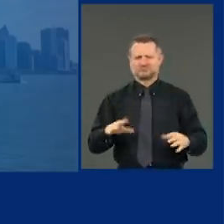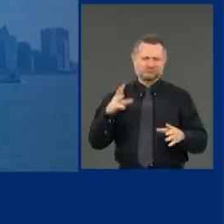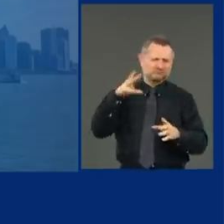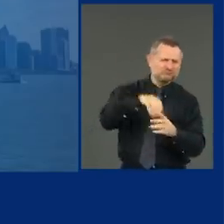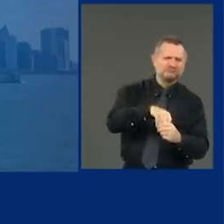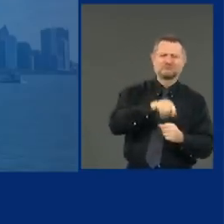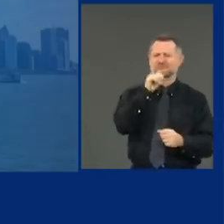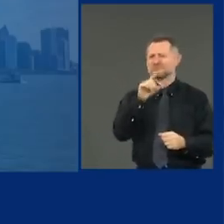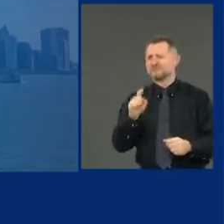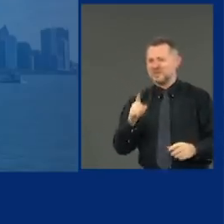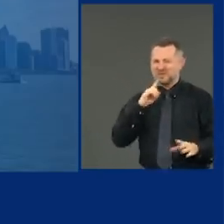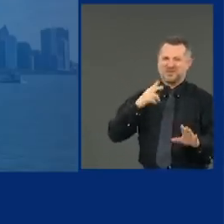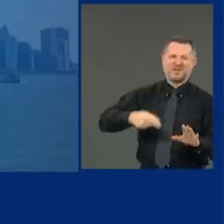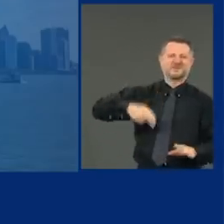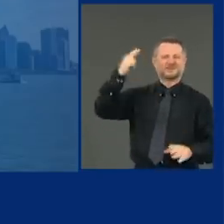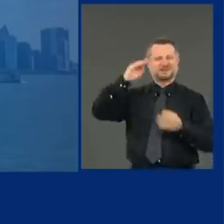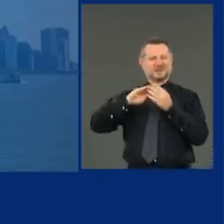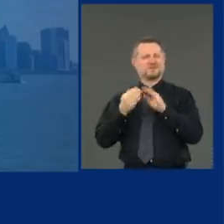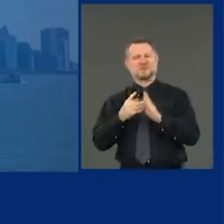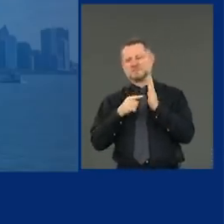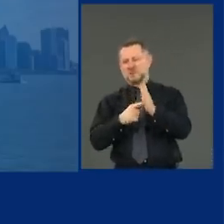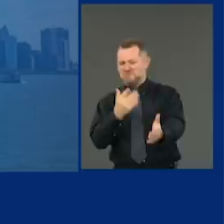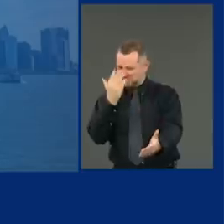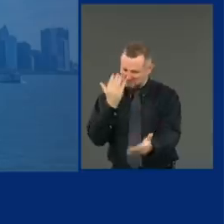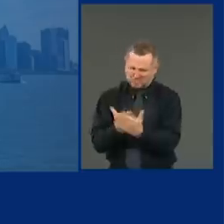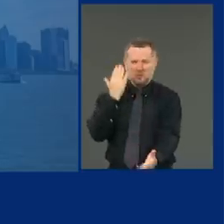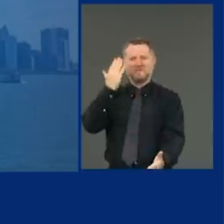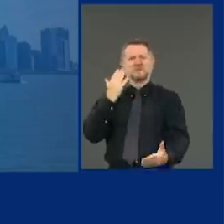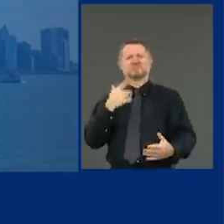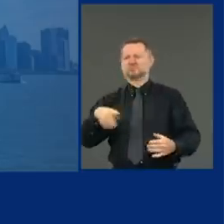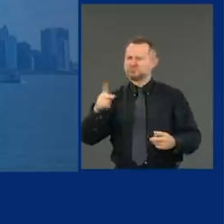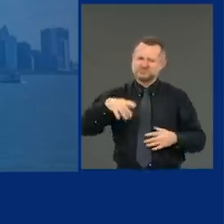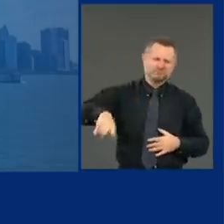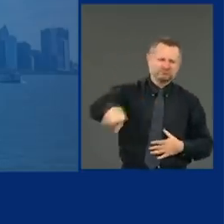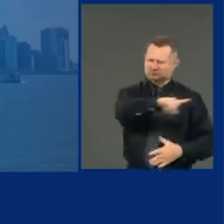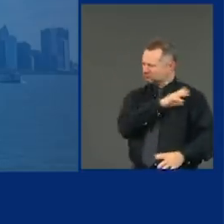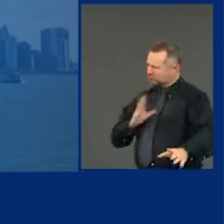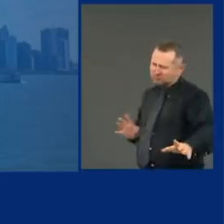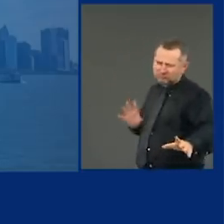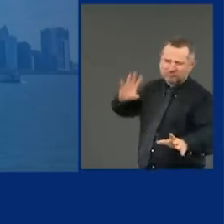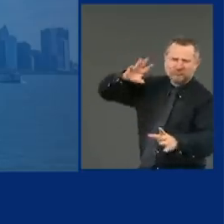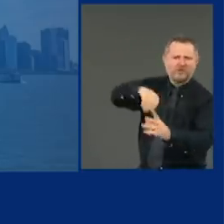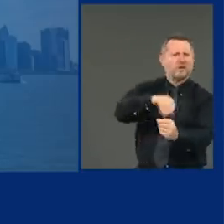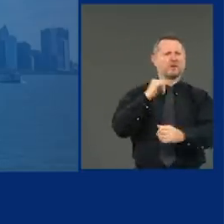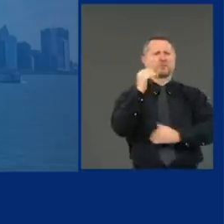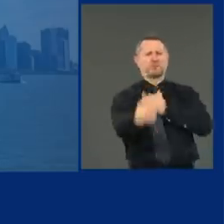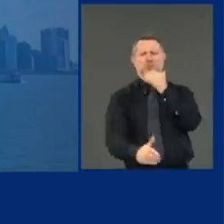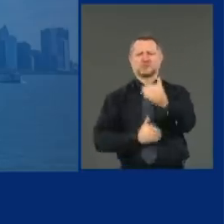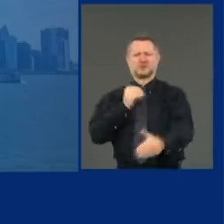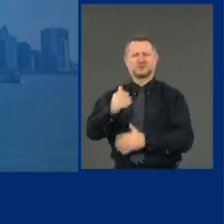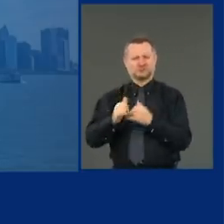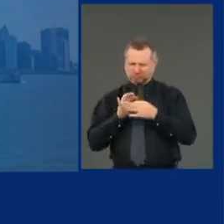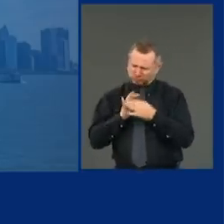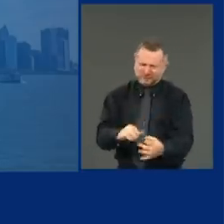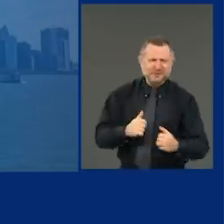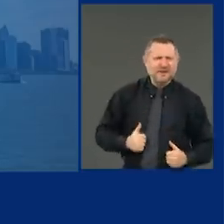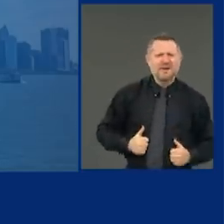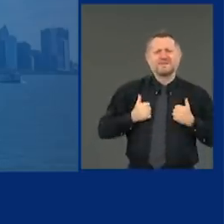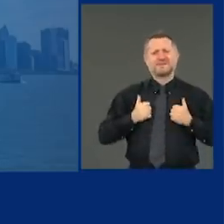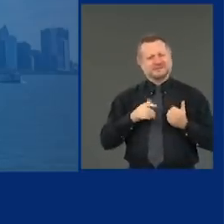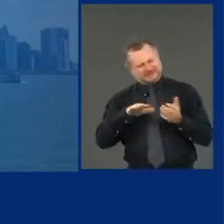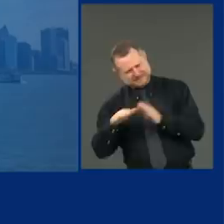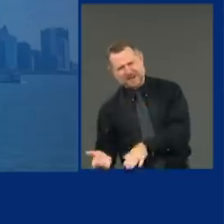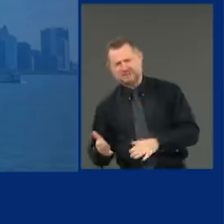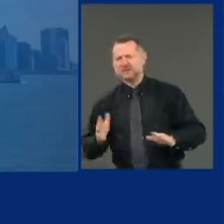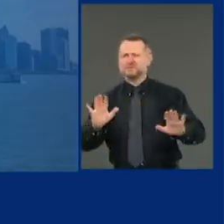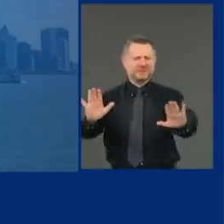number just shows how engaged people are all through this. This is about life and death. This is about their lives. This is about